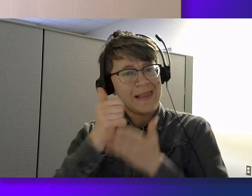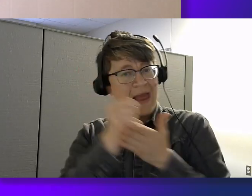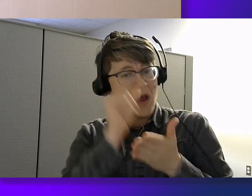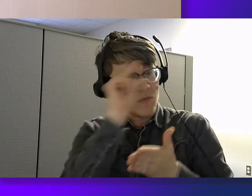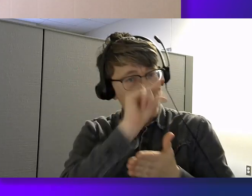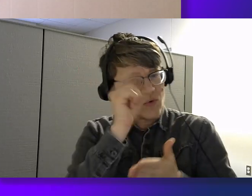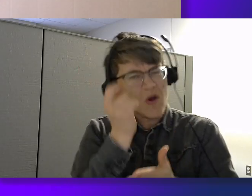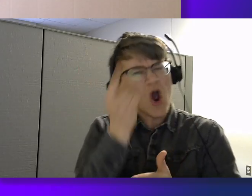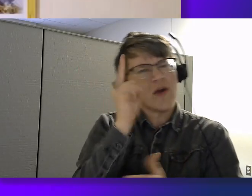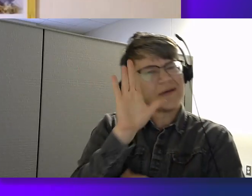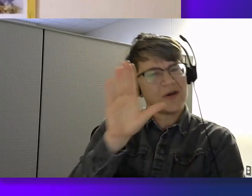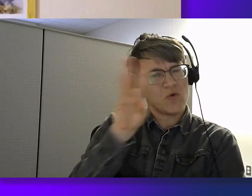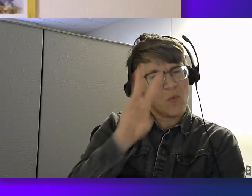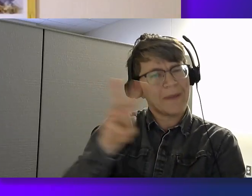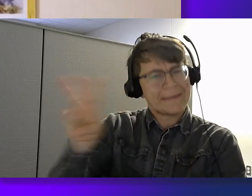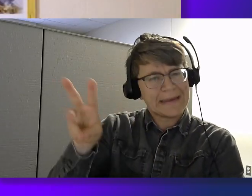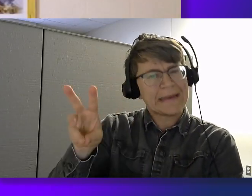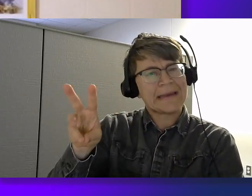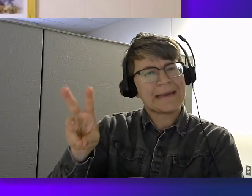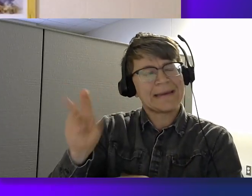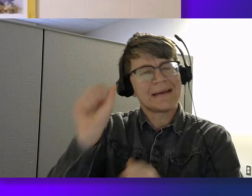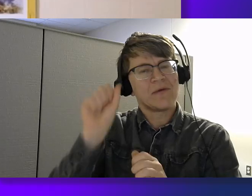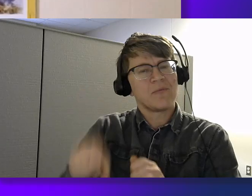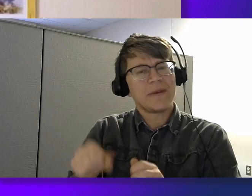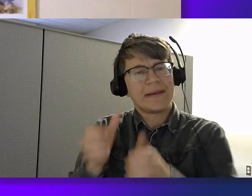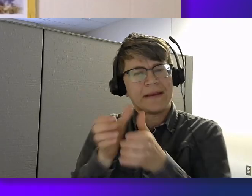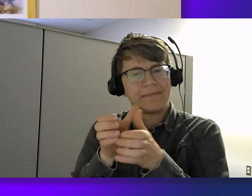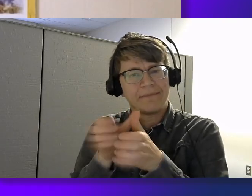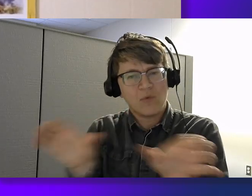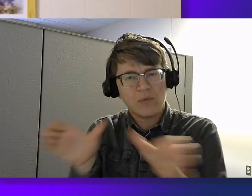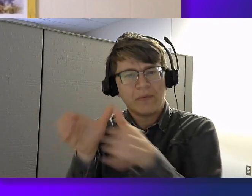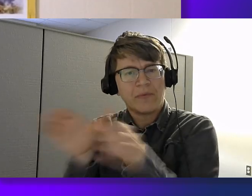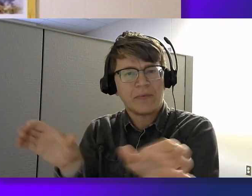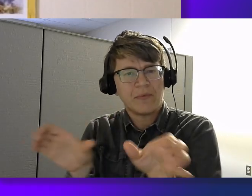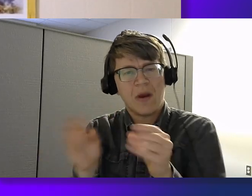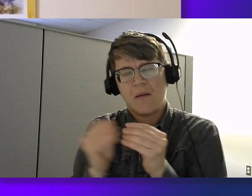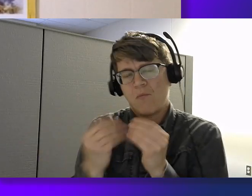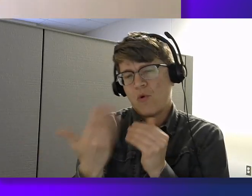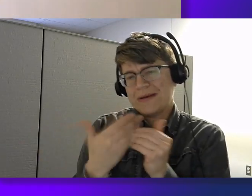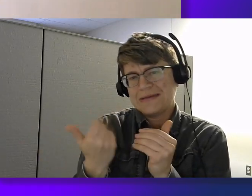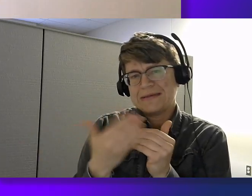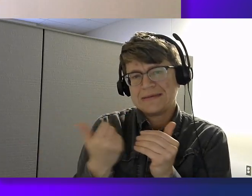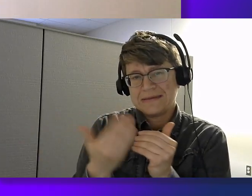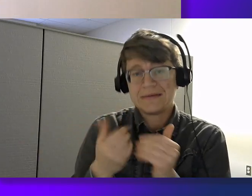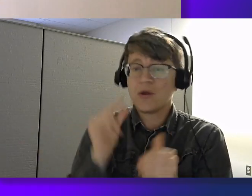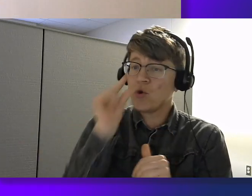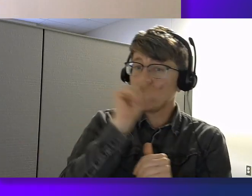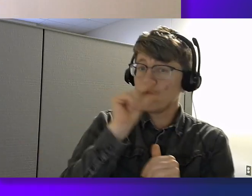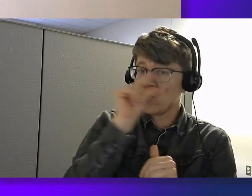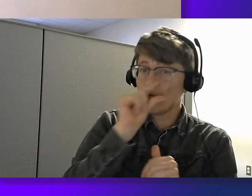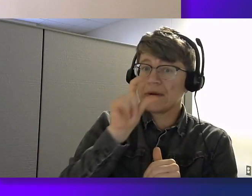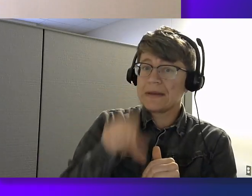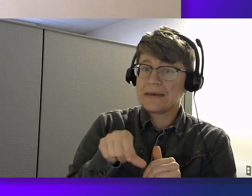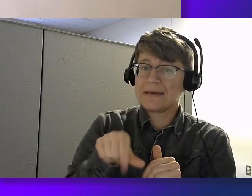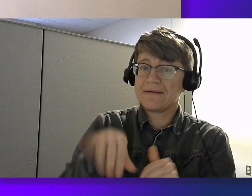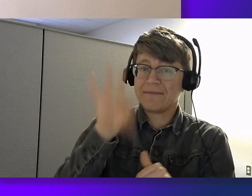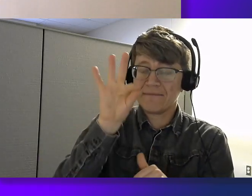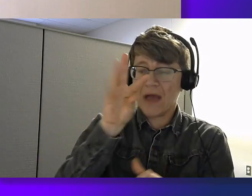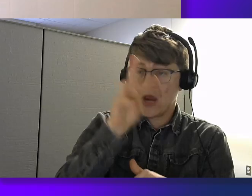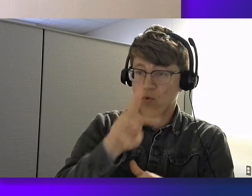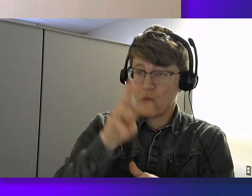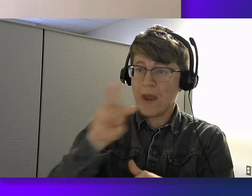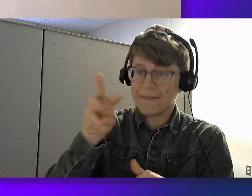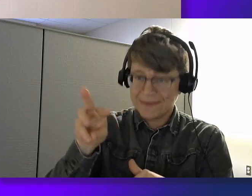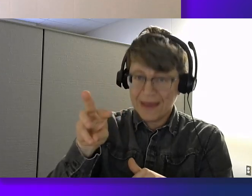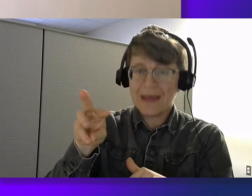evaluate and rank it more easily. XML sitemaps are designed specifically for search engines like Google. Google needs to be able to find web pages